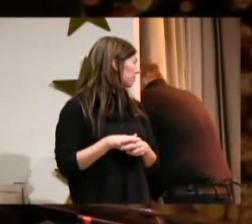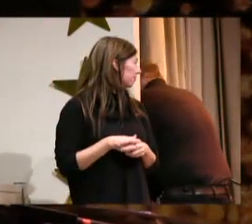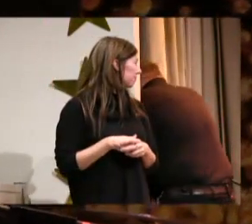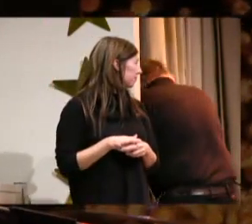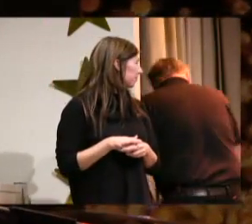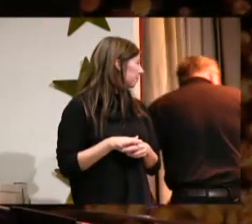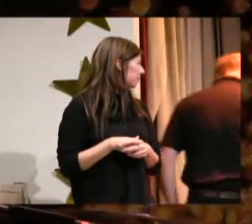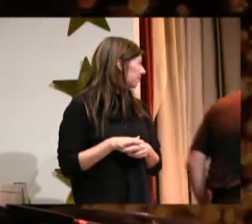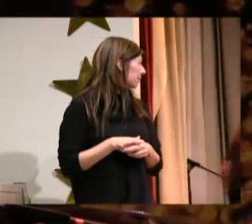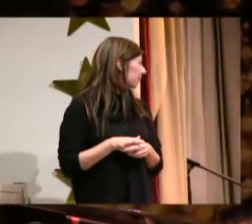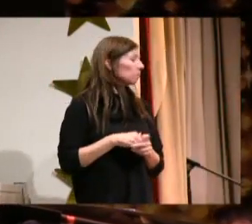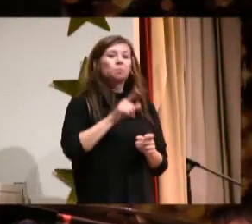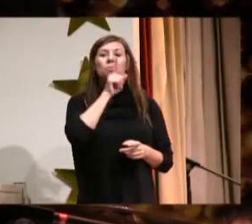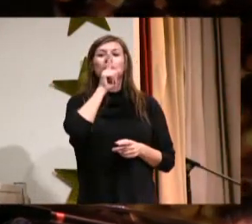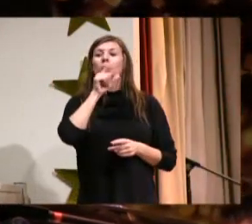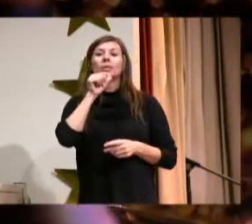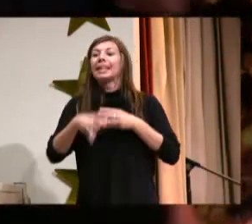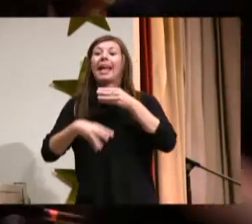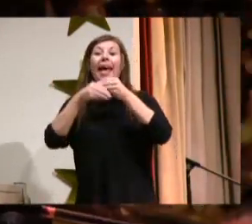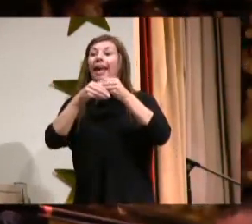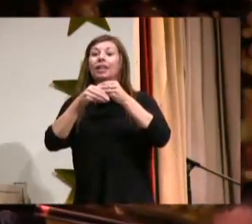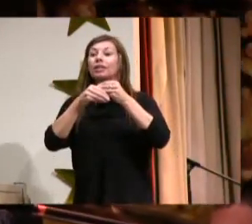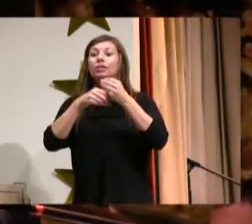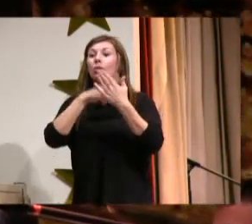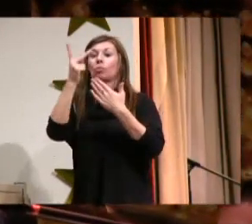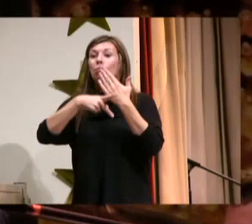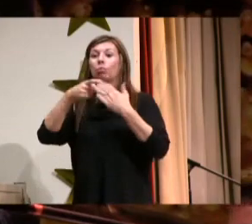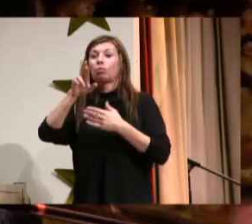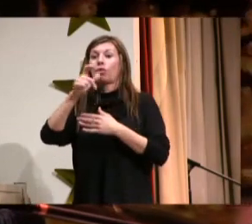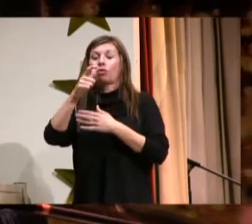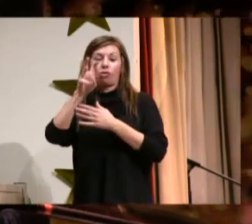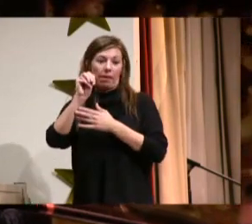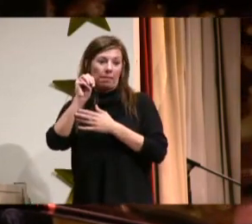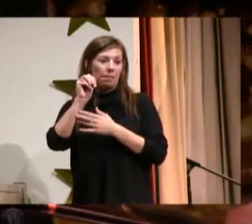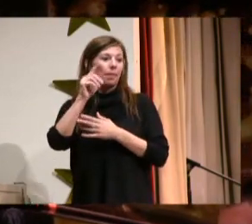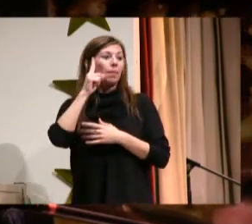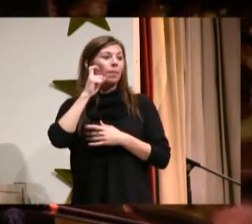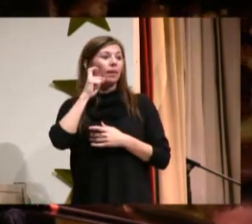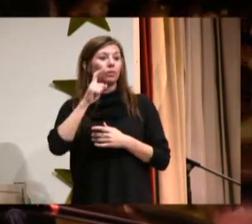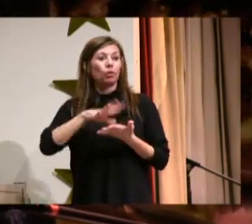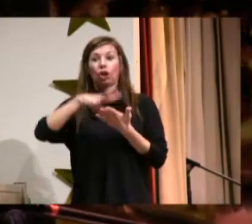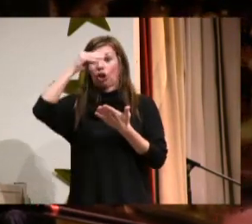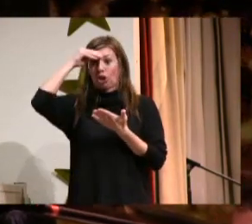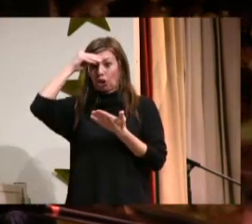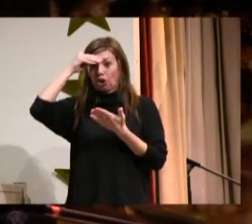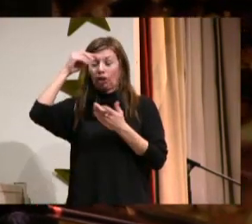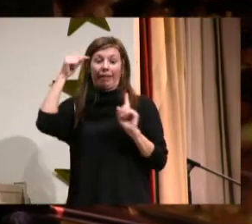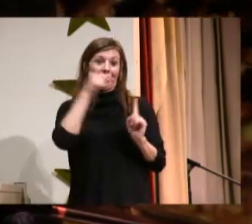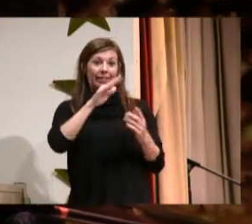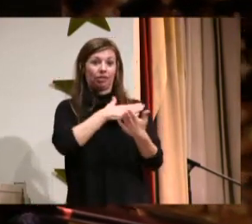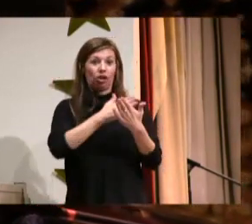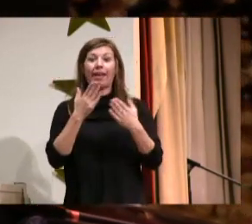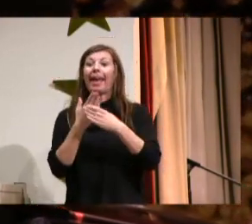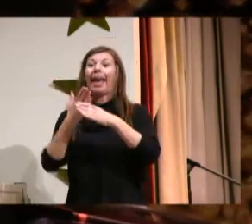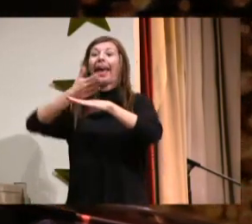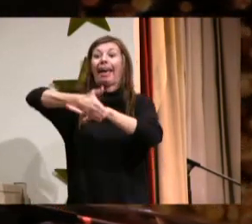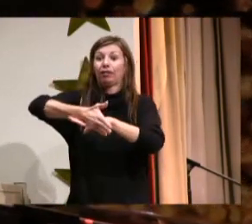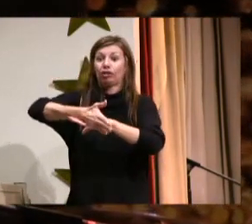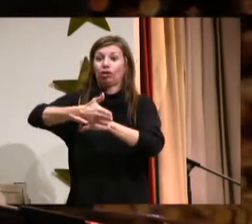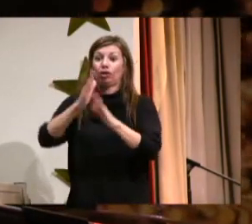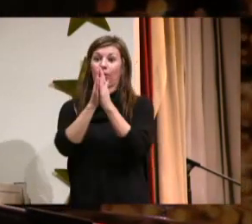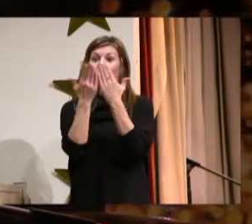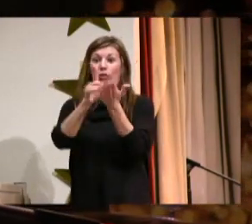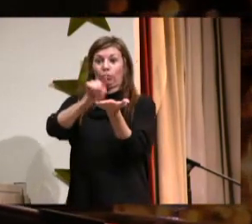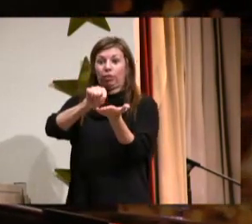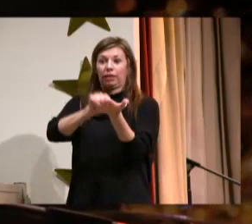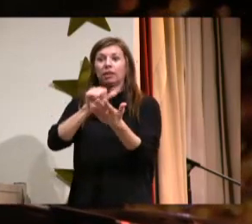we didn't put it on the program because we learned it after the programs had been printed, and so we didn't want to